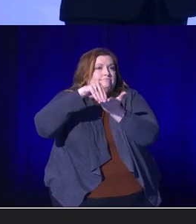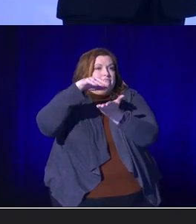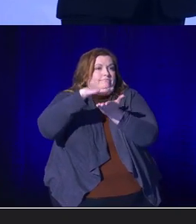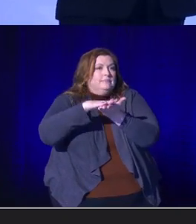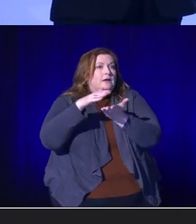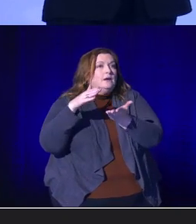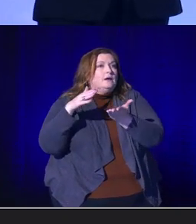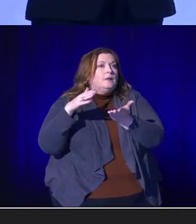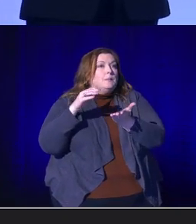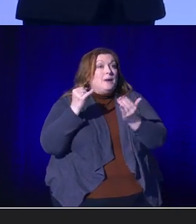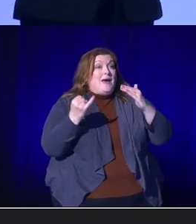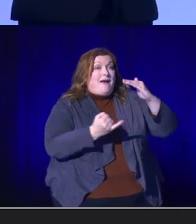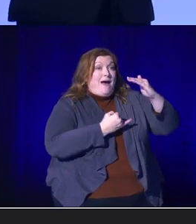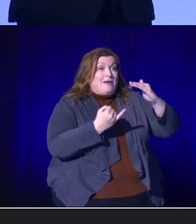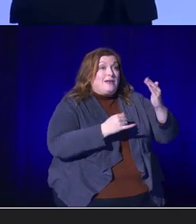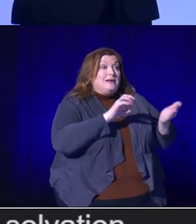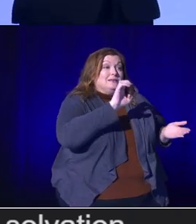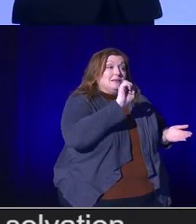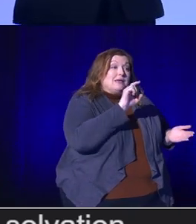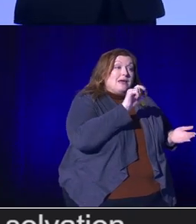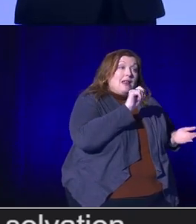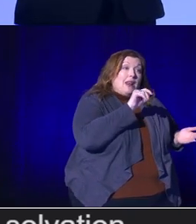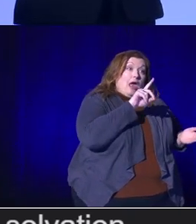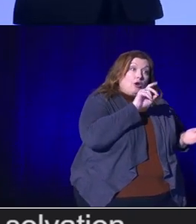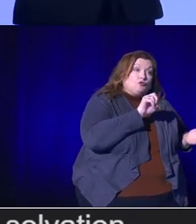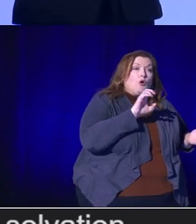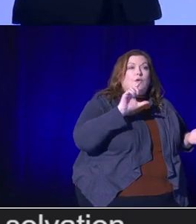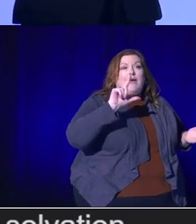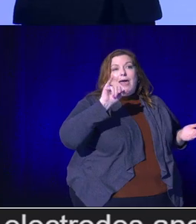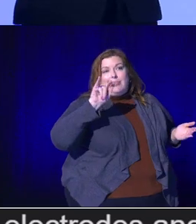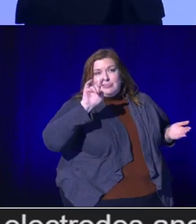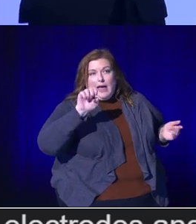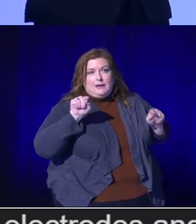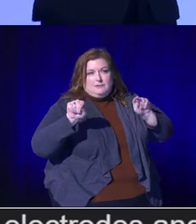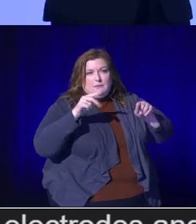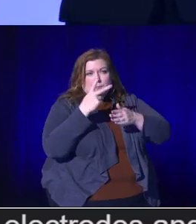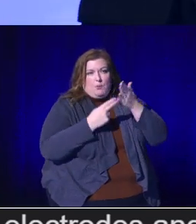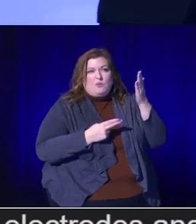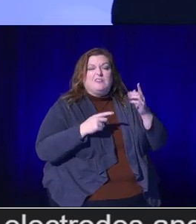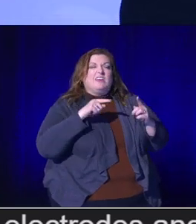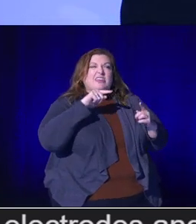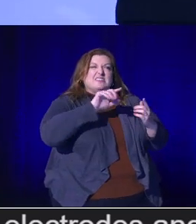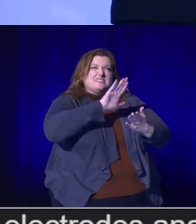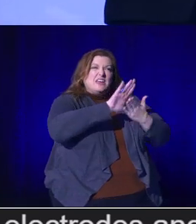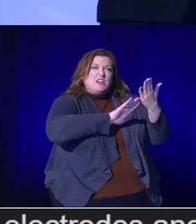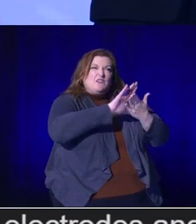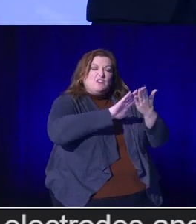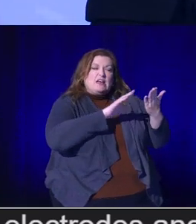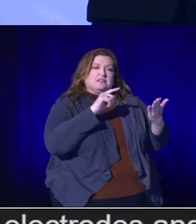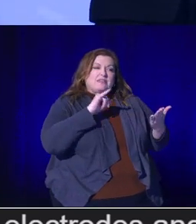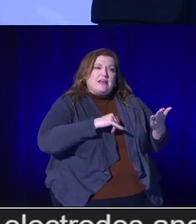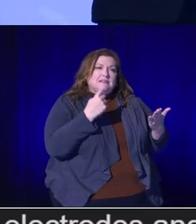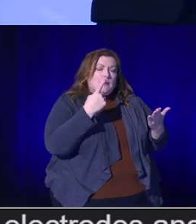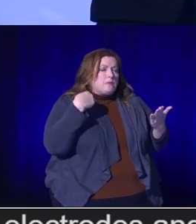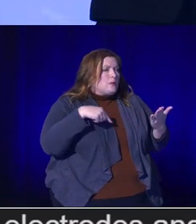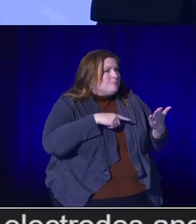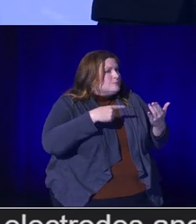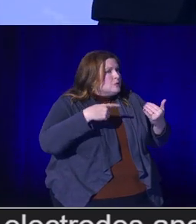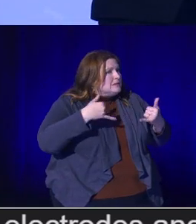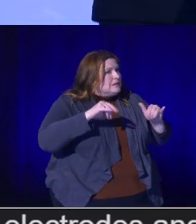isolating electrodes and electrolyte. And this is likely coming from the interface, but it's something that we are still eager to